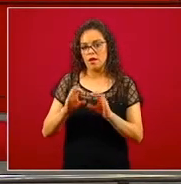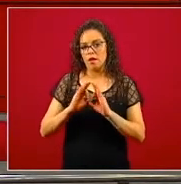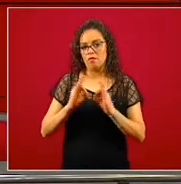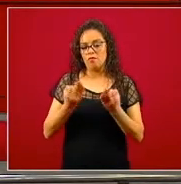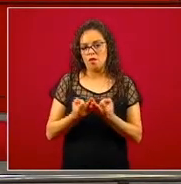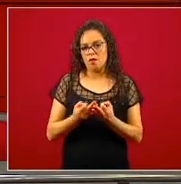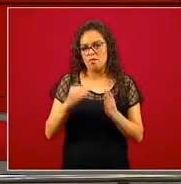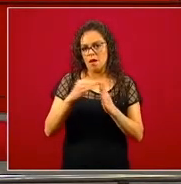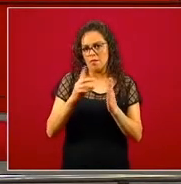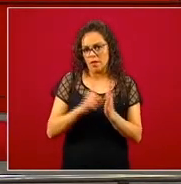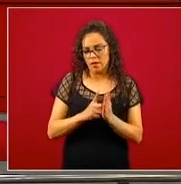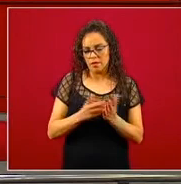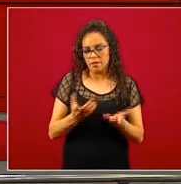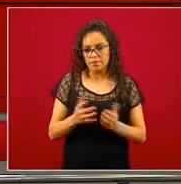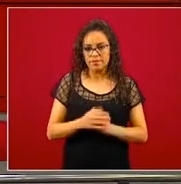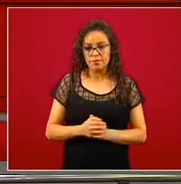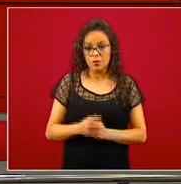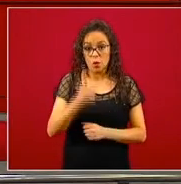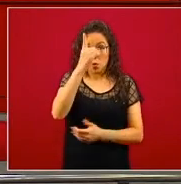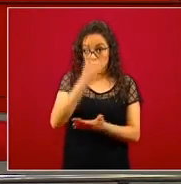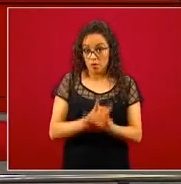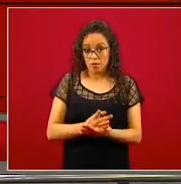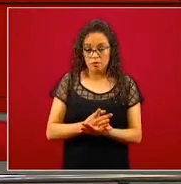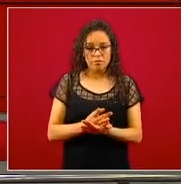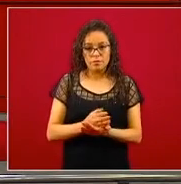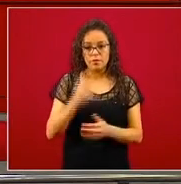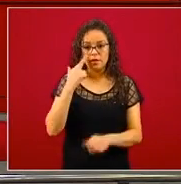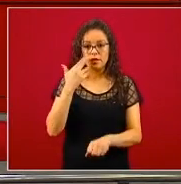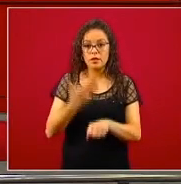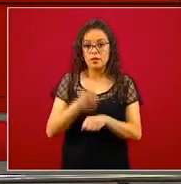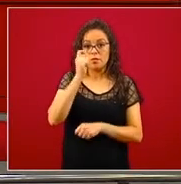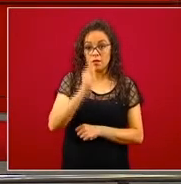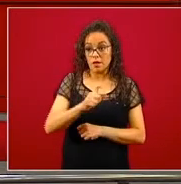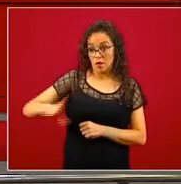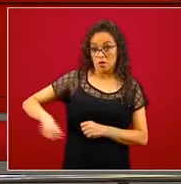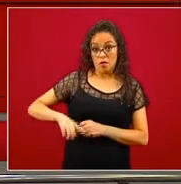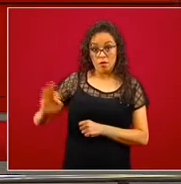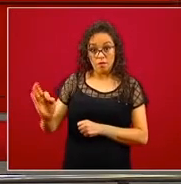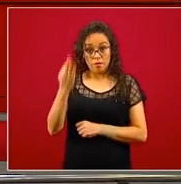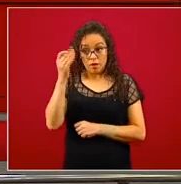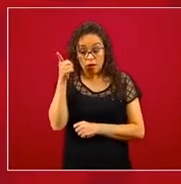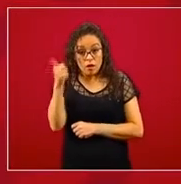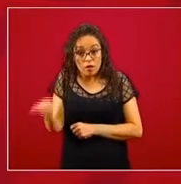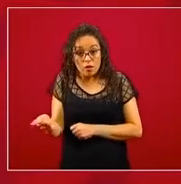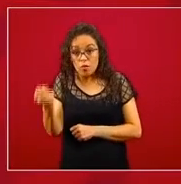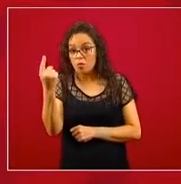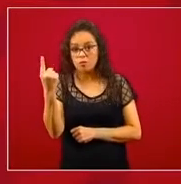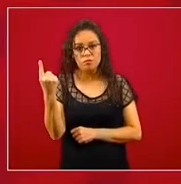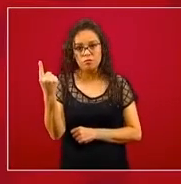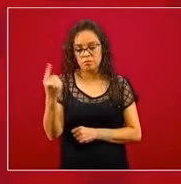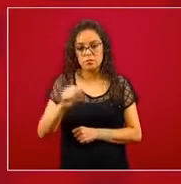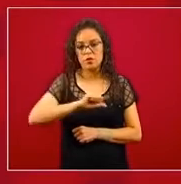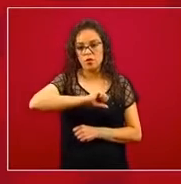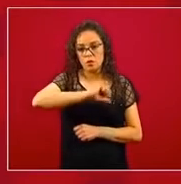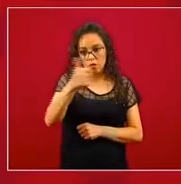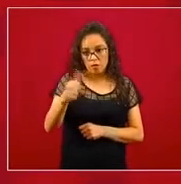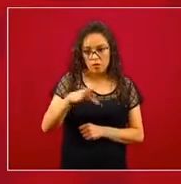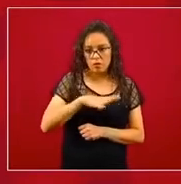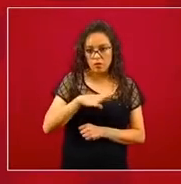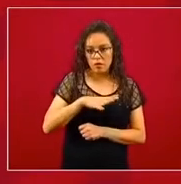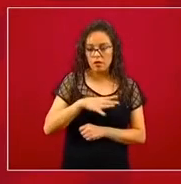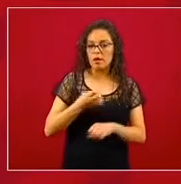that are the top reasons. And this is not specific for COVID-19.